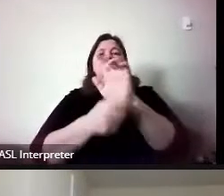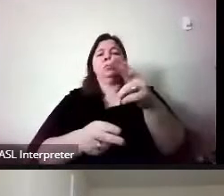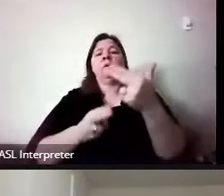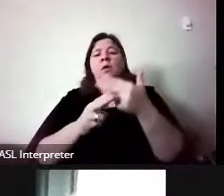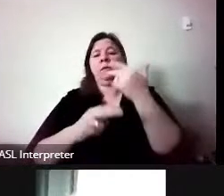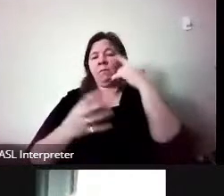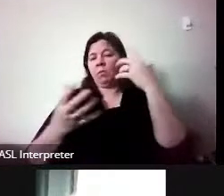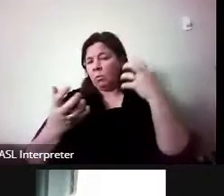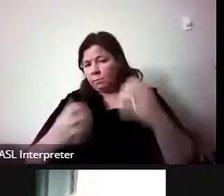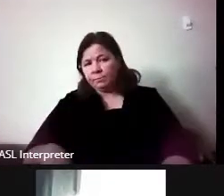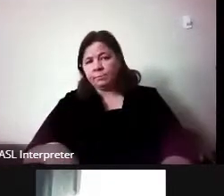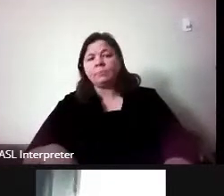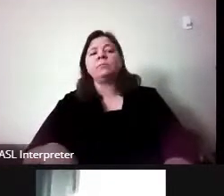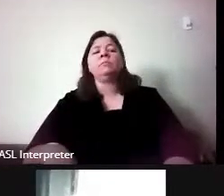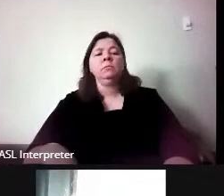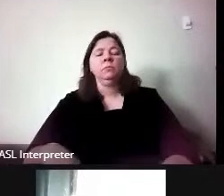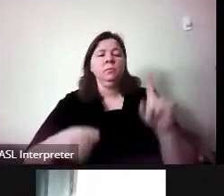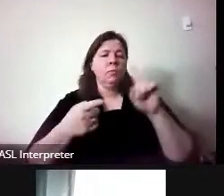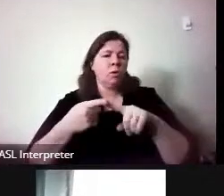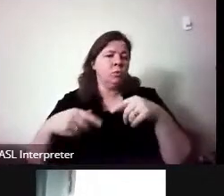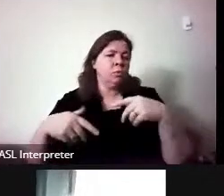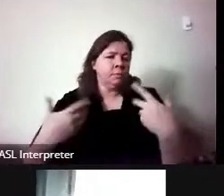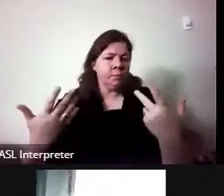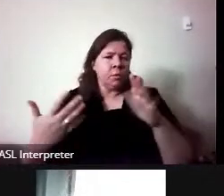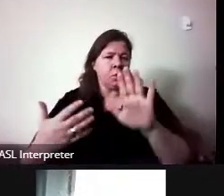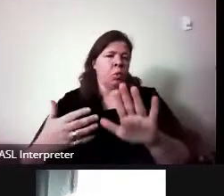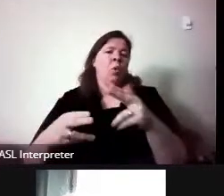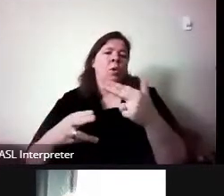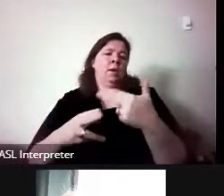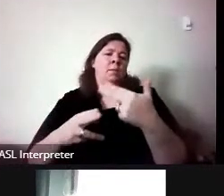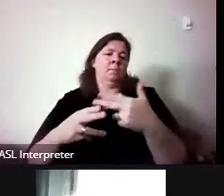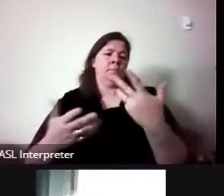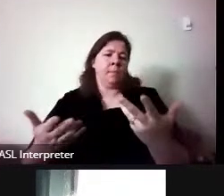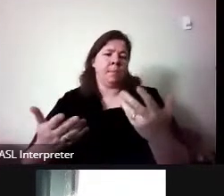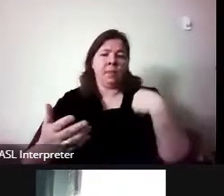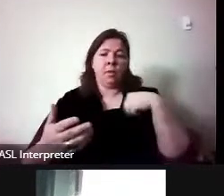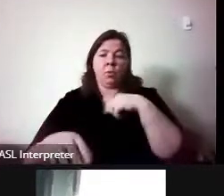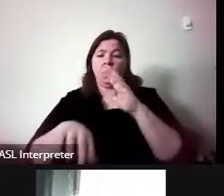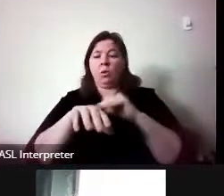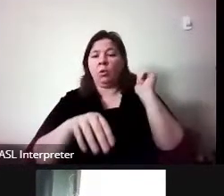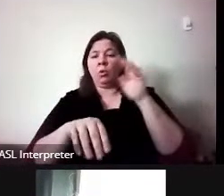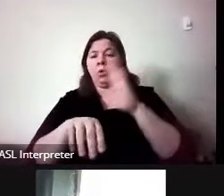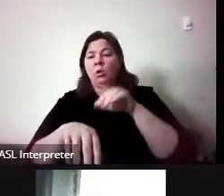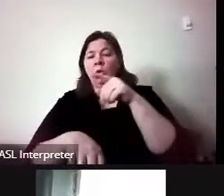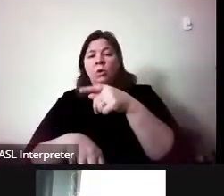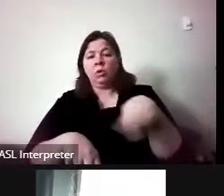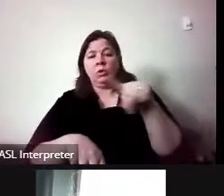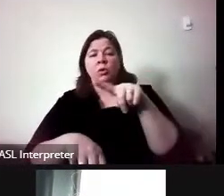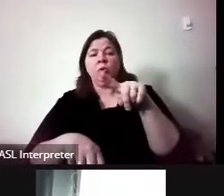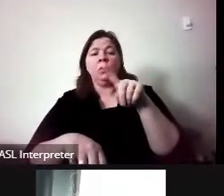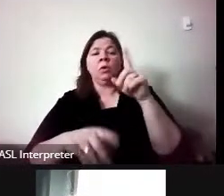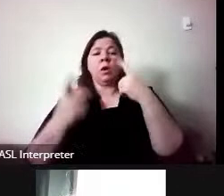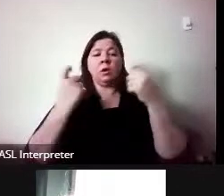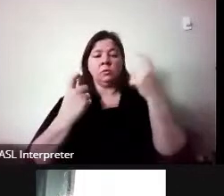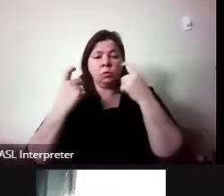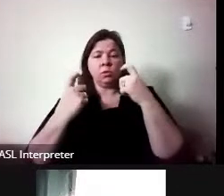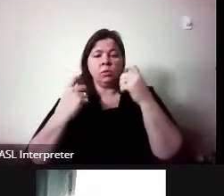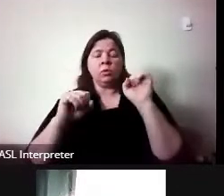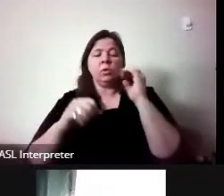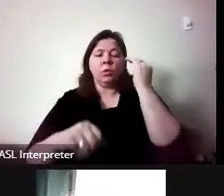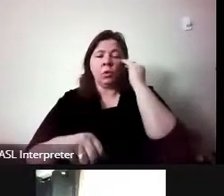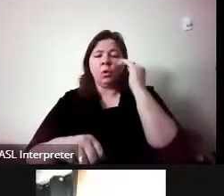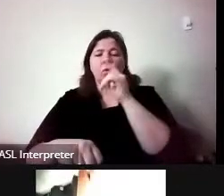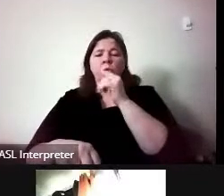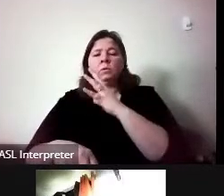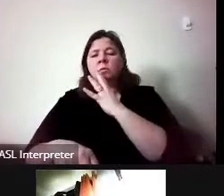name to your name, so that when we call on you, if you ask a question, we know who we're speaking